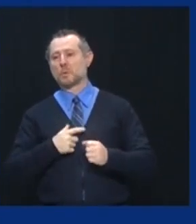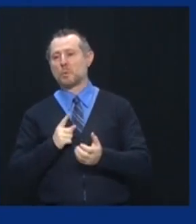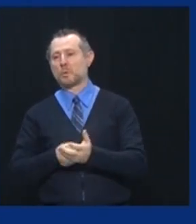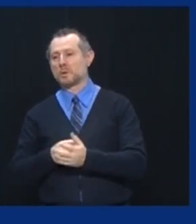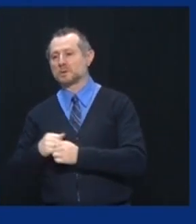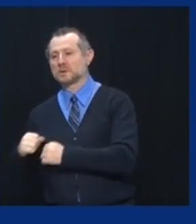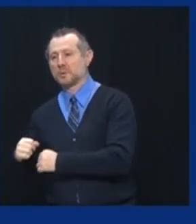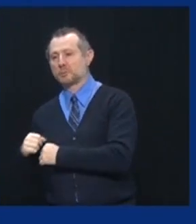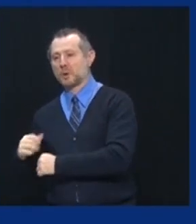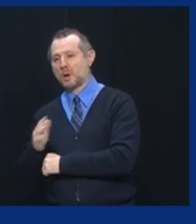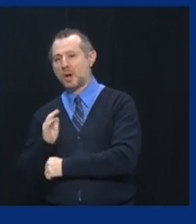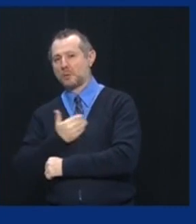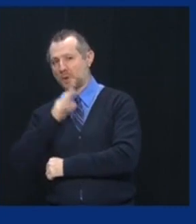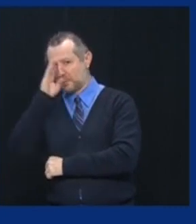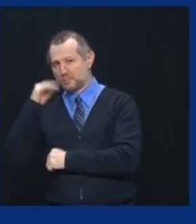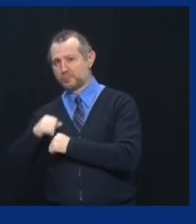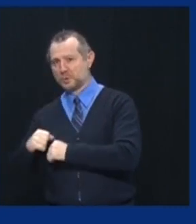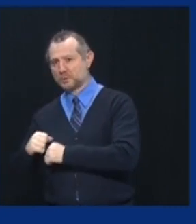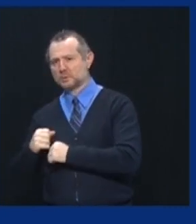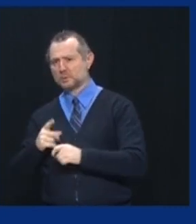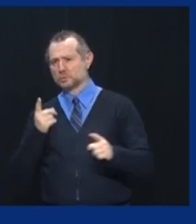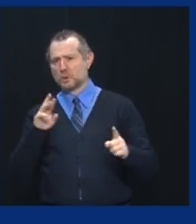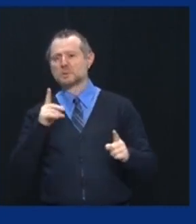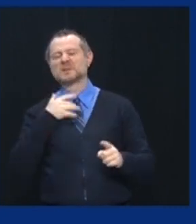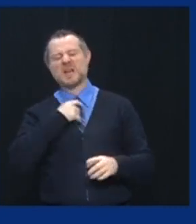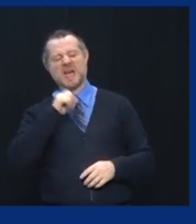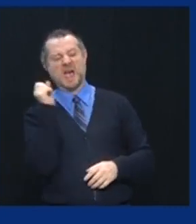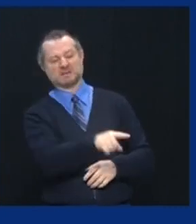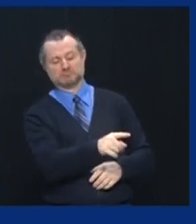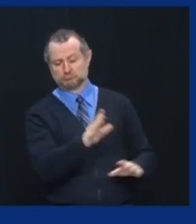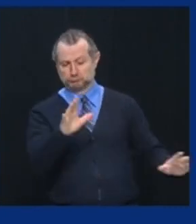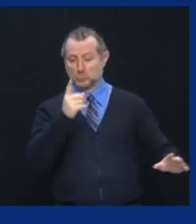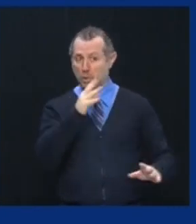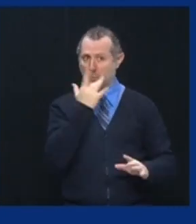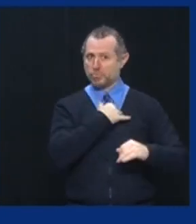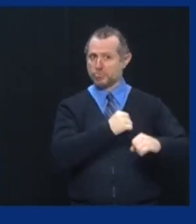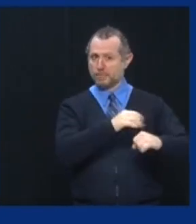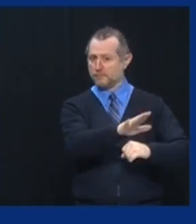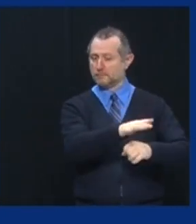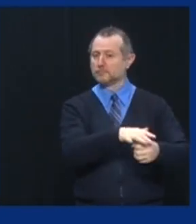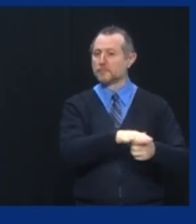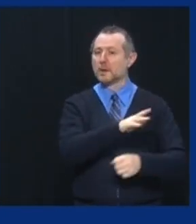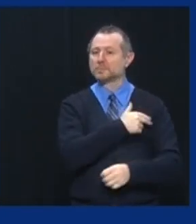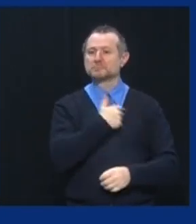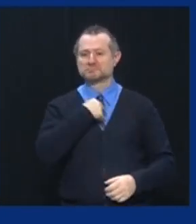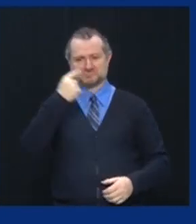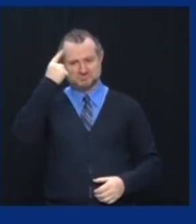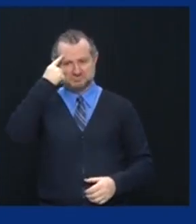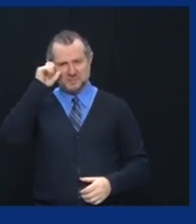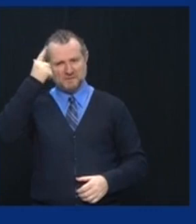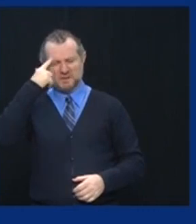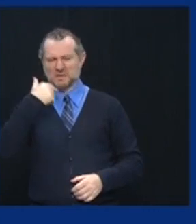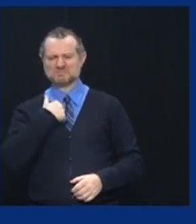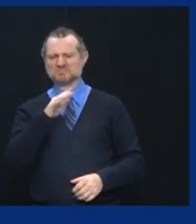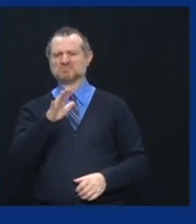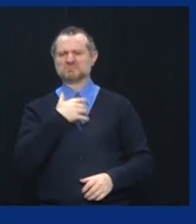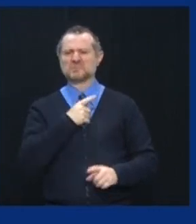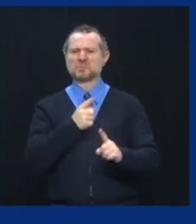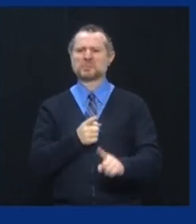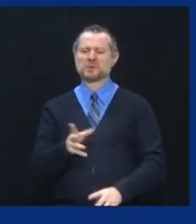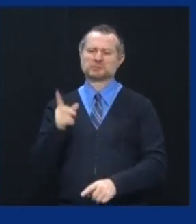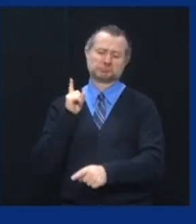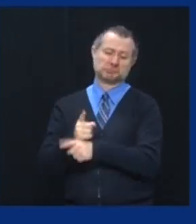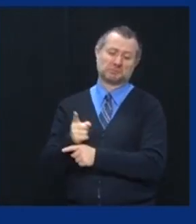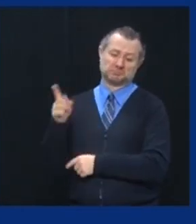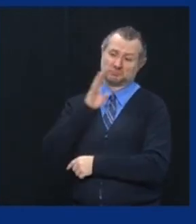him for his rationale. I think the governor has nailed all the key points here. The hospital systems, I've